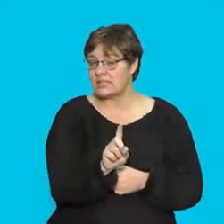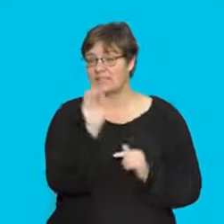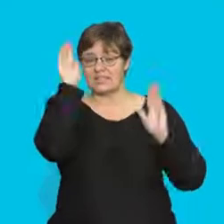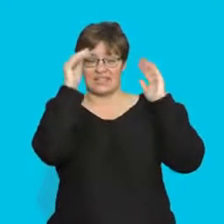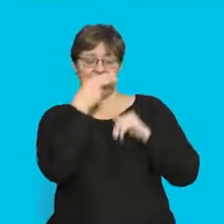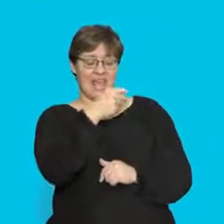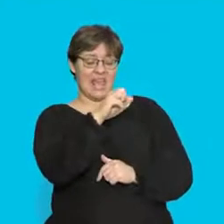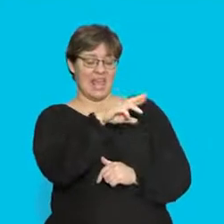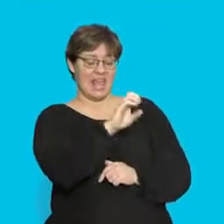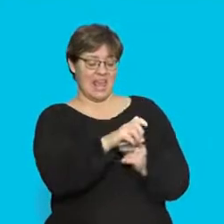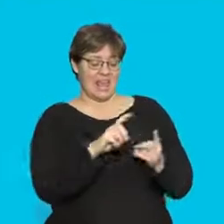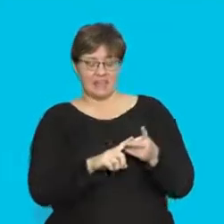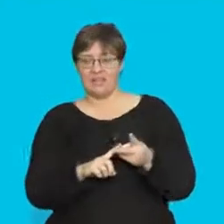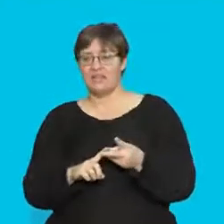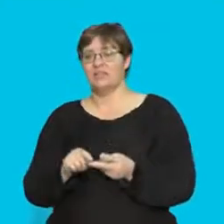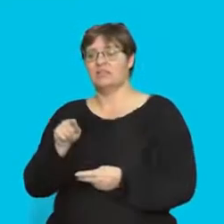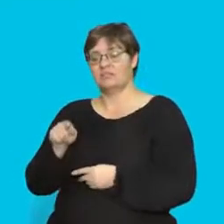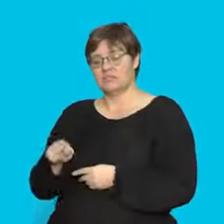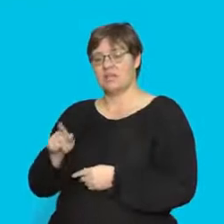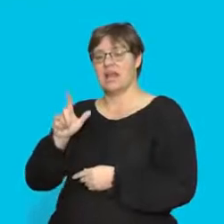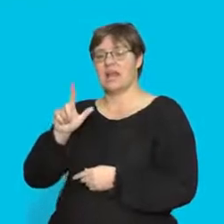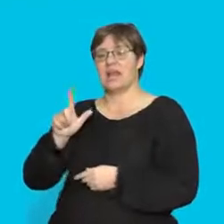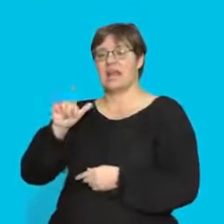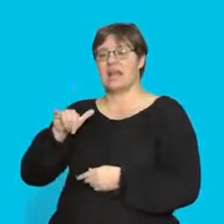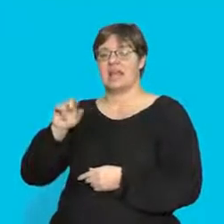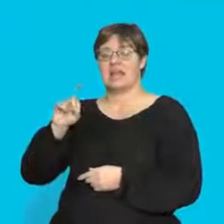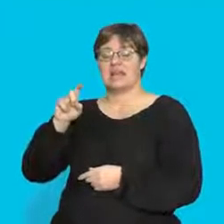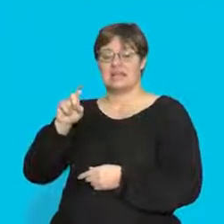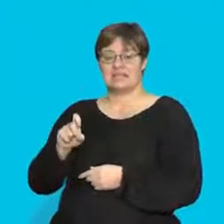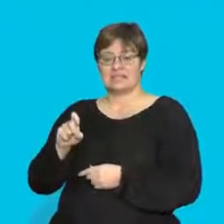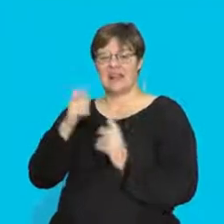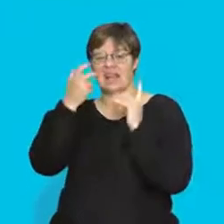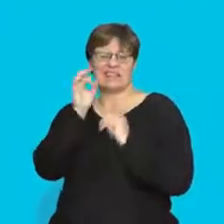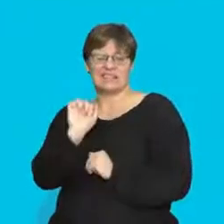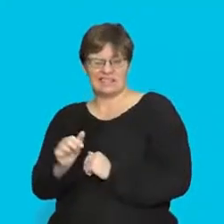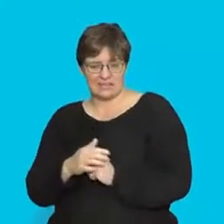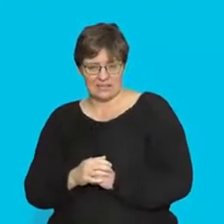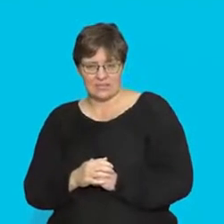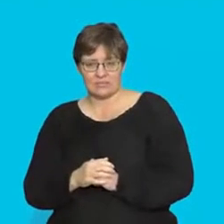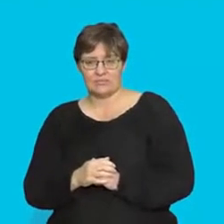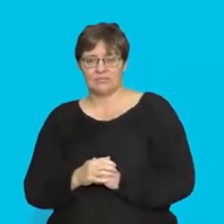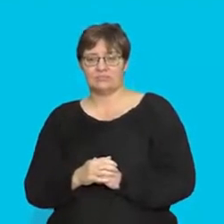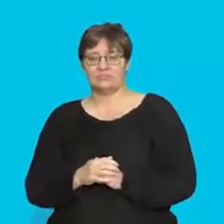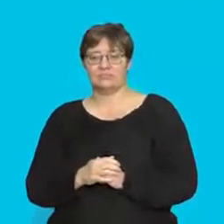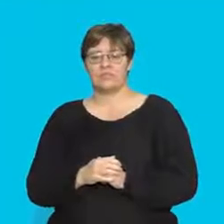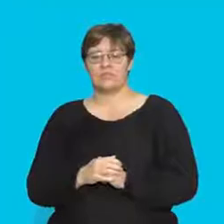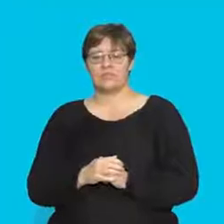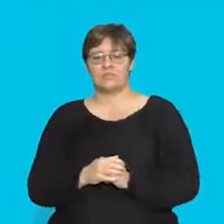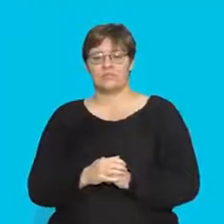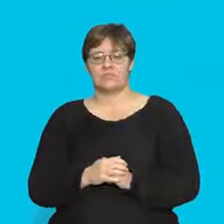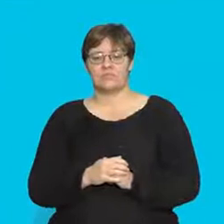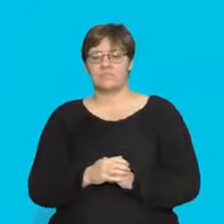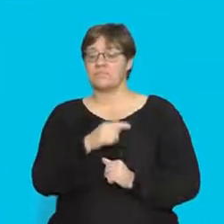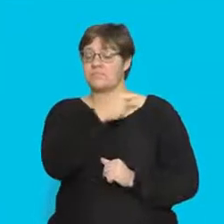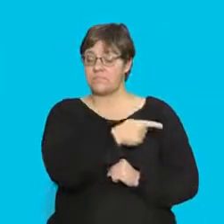in the purple we're showing the population of lynx. So let's start off following the hare. We can see that